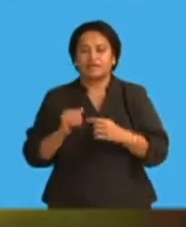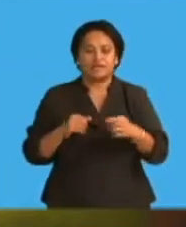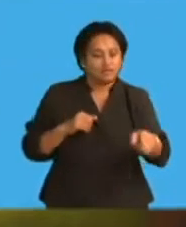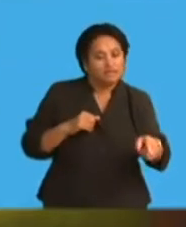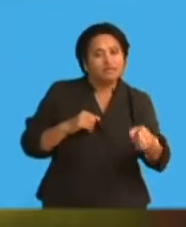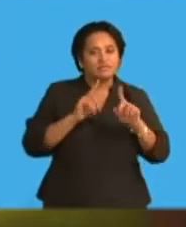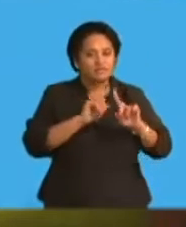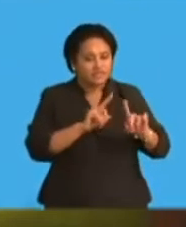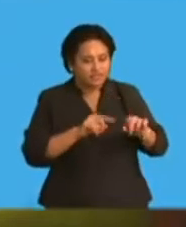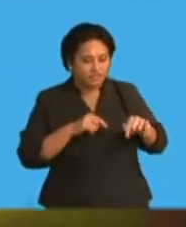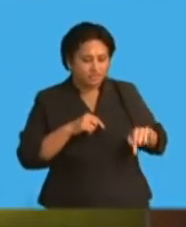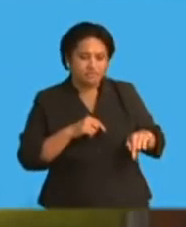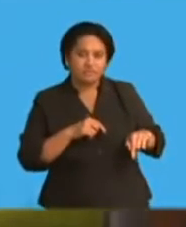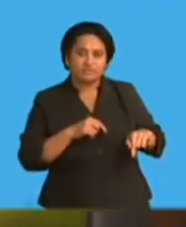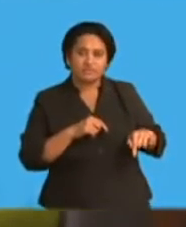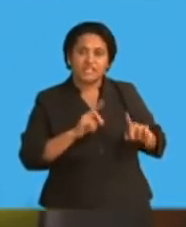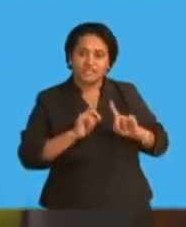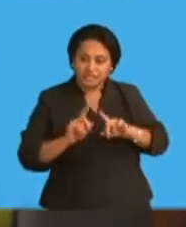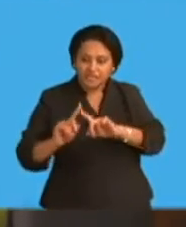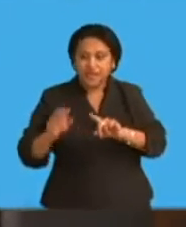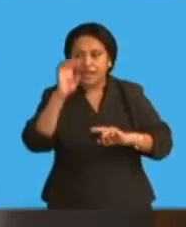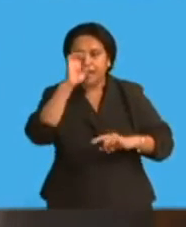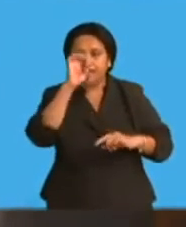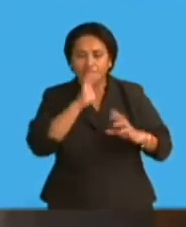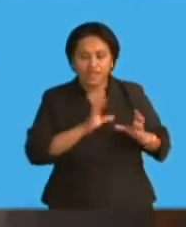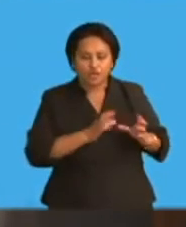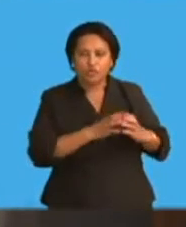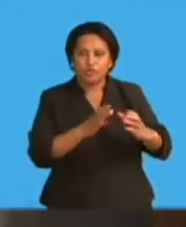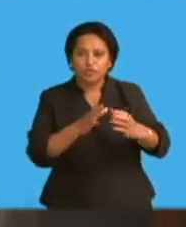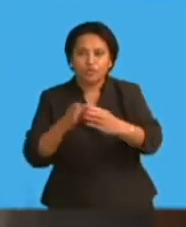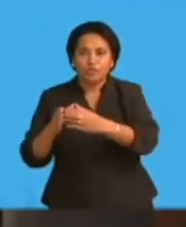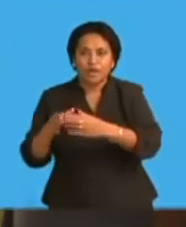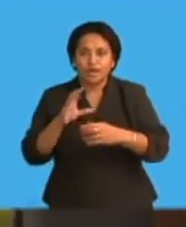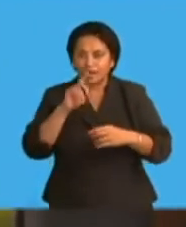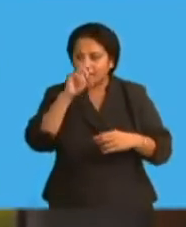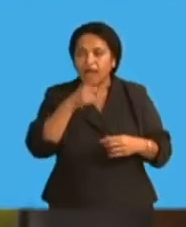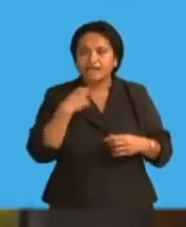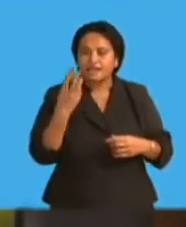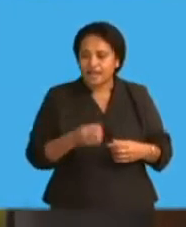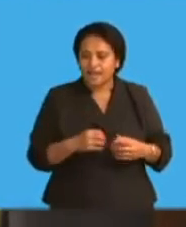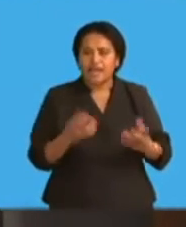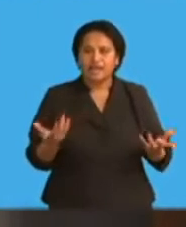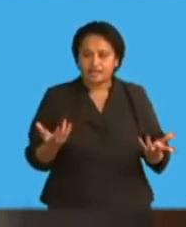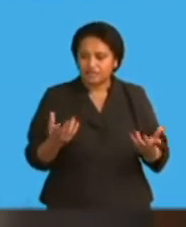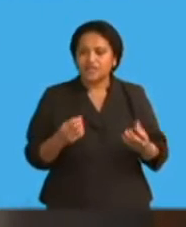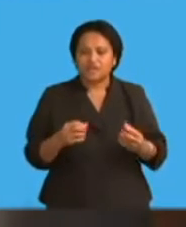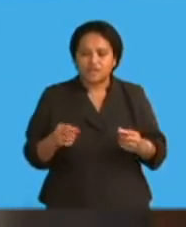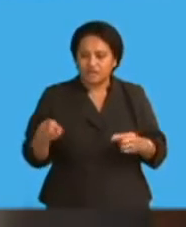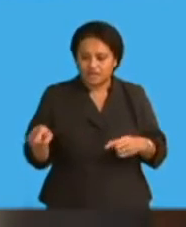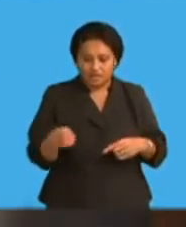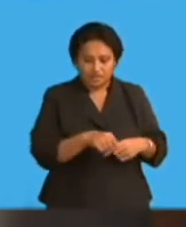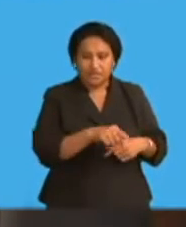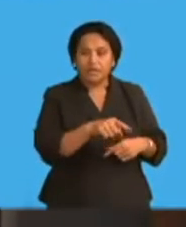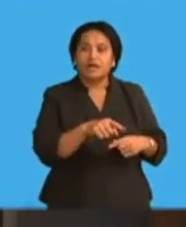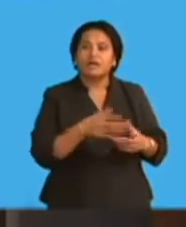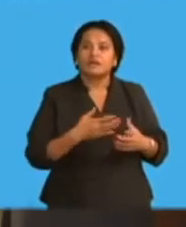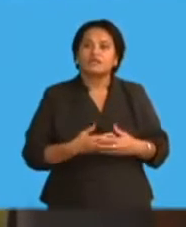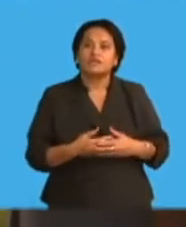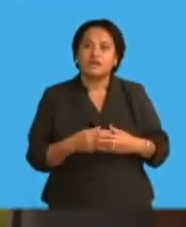What it also does, it actually fails to address intra-group injustices. Intra-group